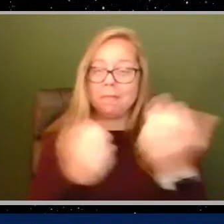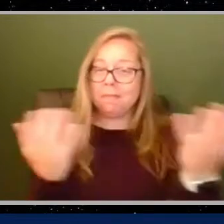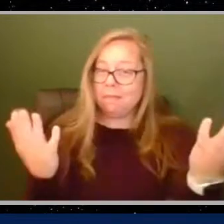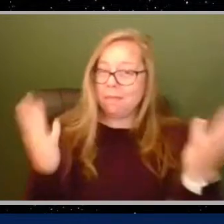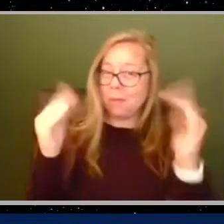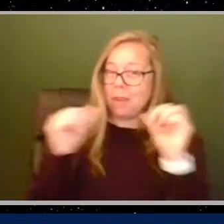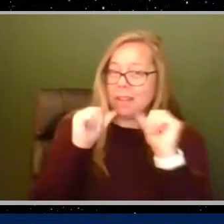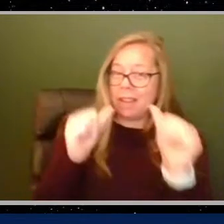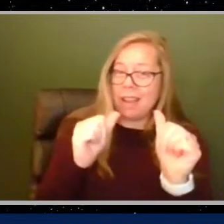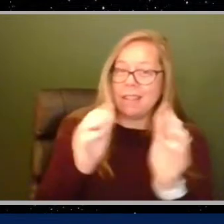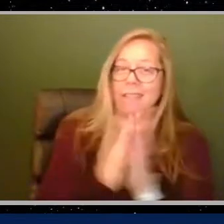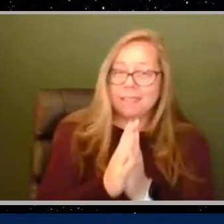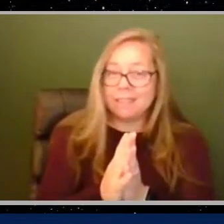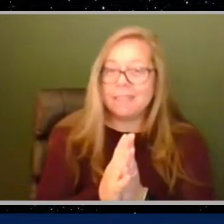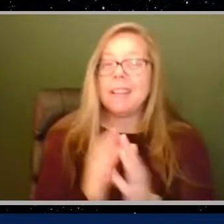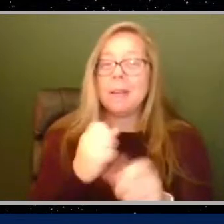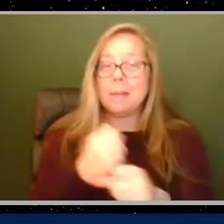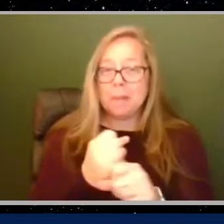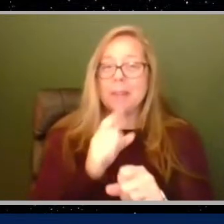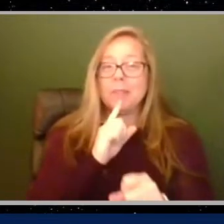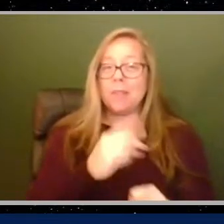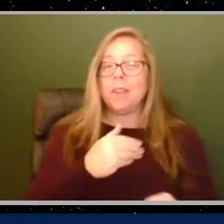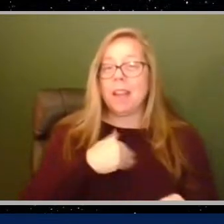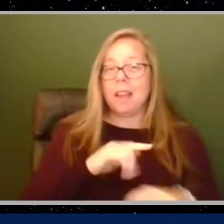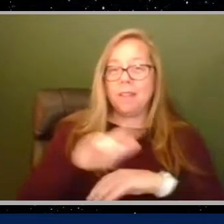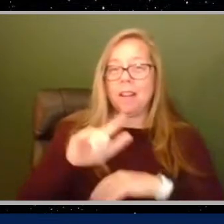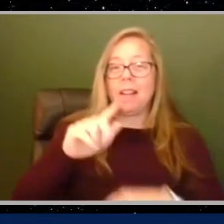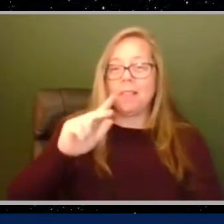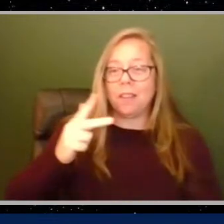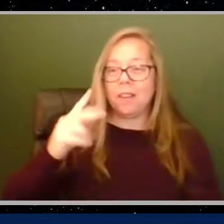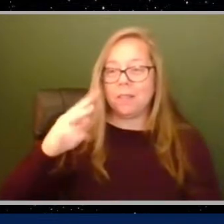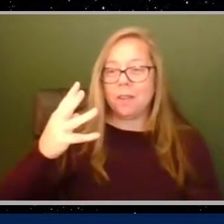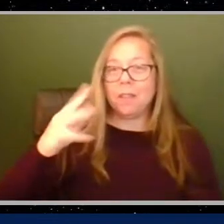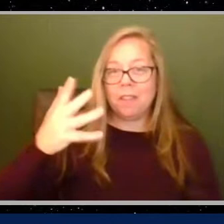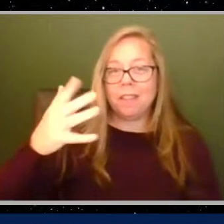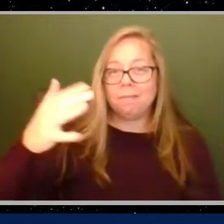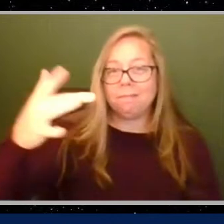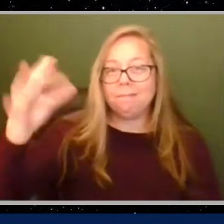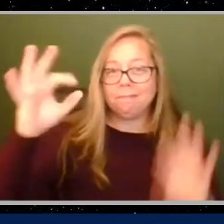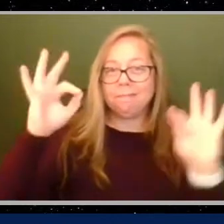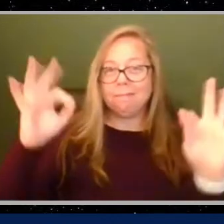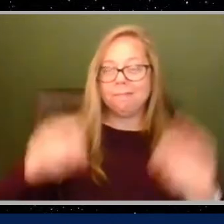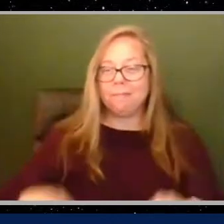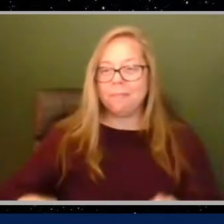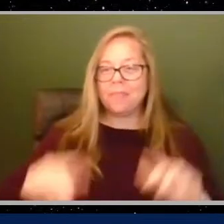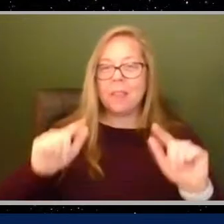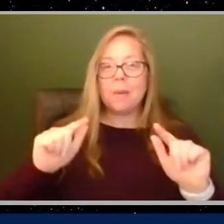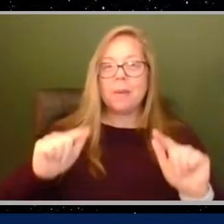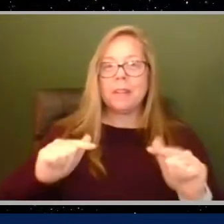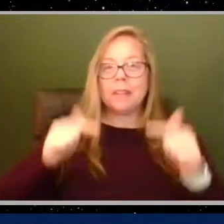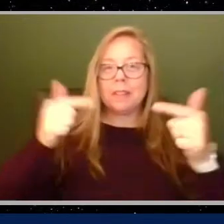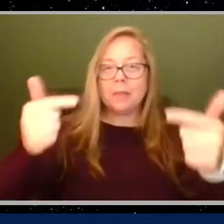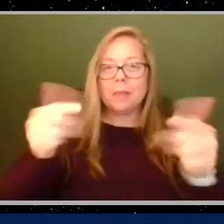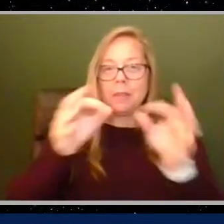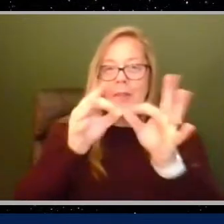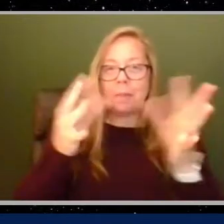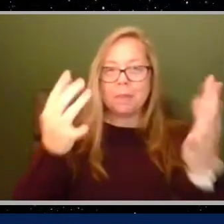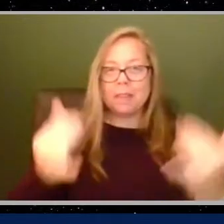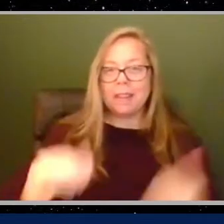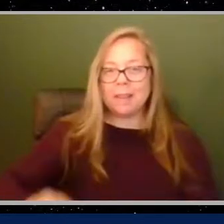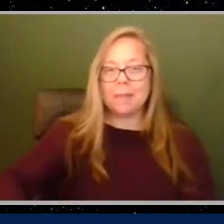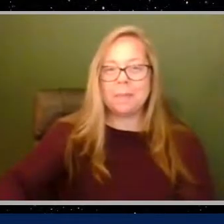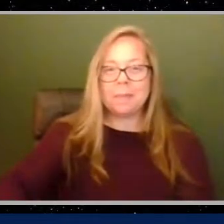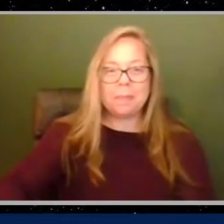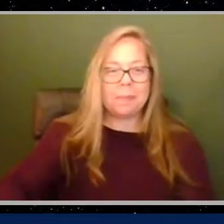Then we'll make sure we'll have a flight 3, 4, and so on. Yeah. Perfect combo. Sawyer,